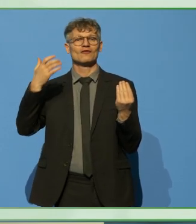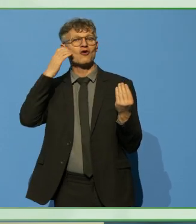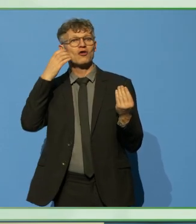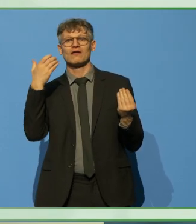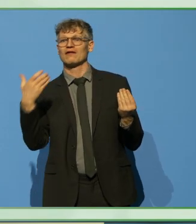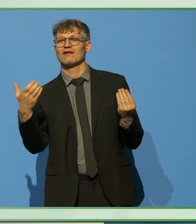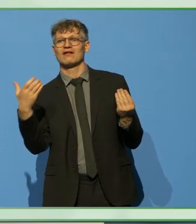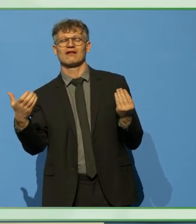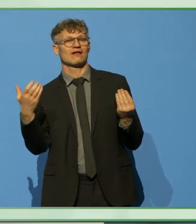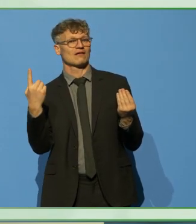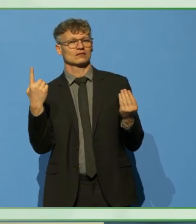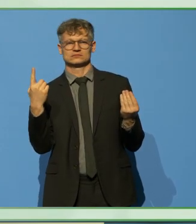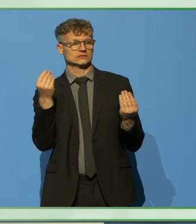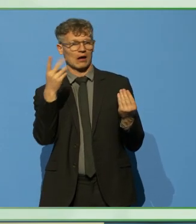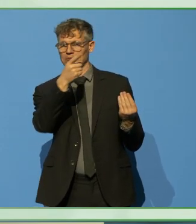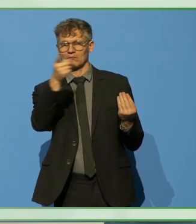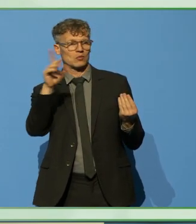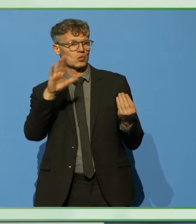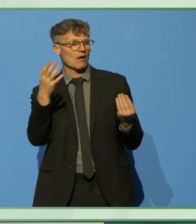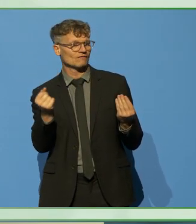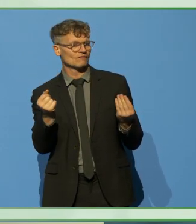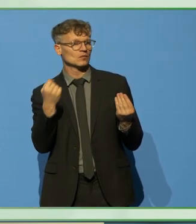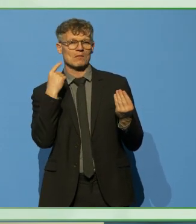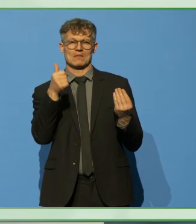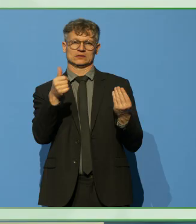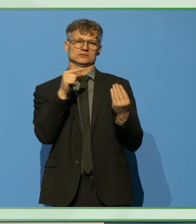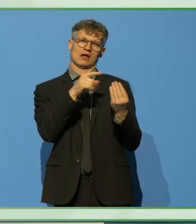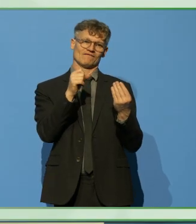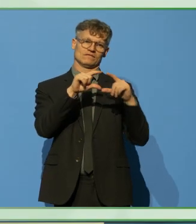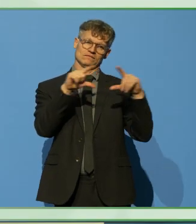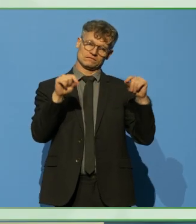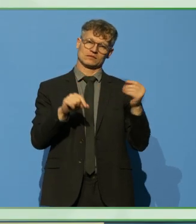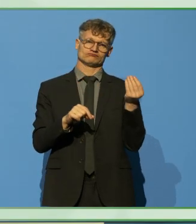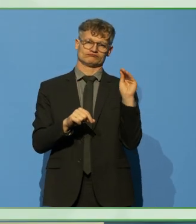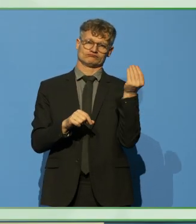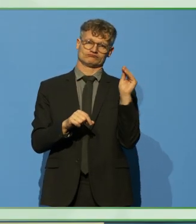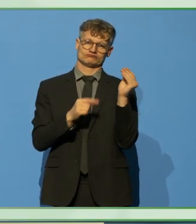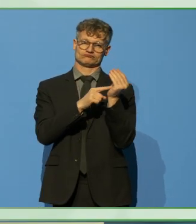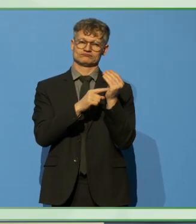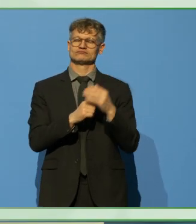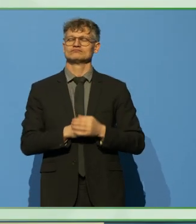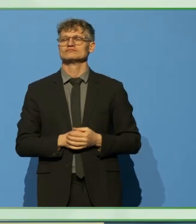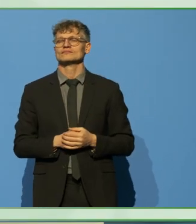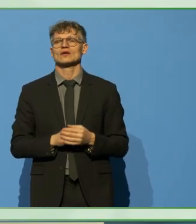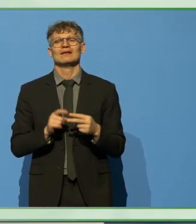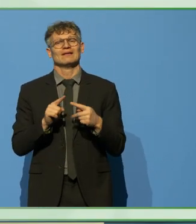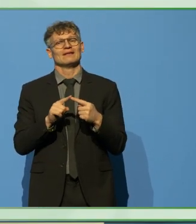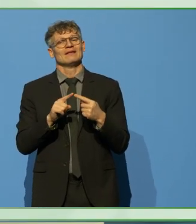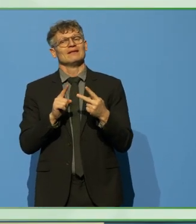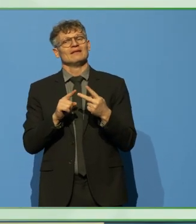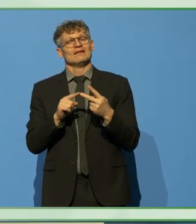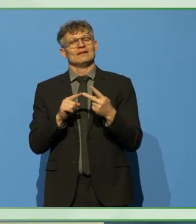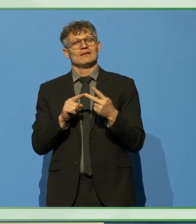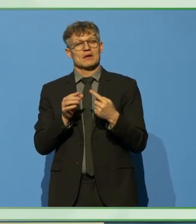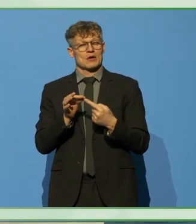app, so it has to come as a physical card as well. Also, a very important feature is that it's not only